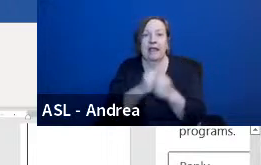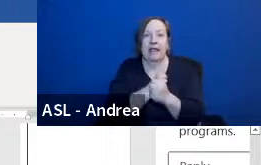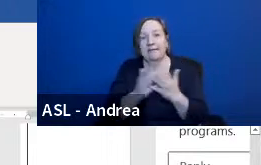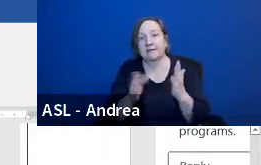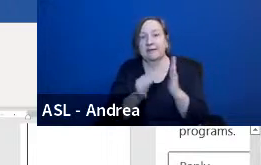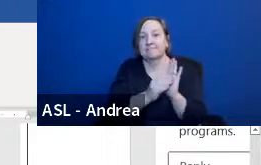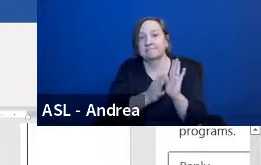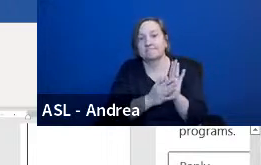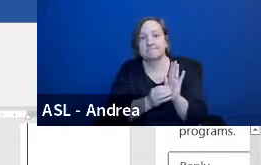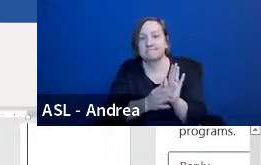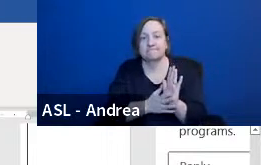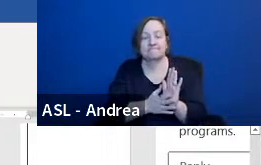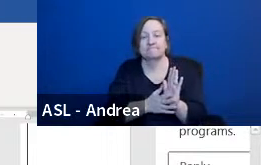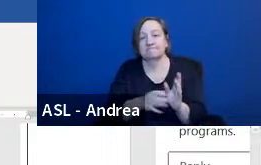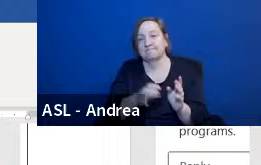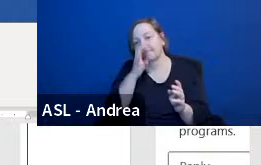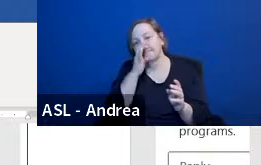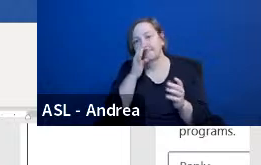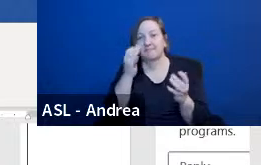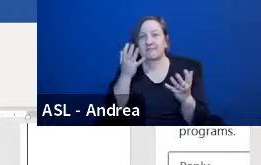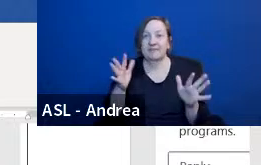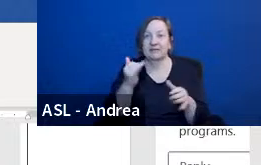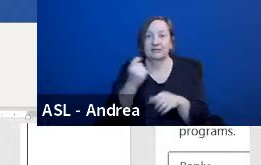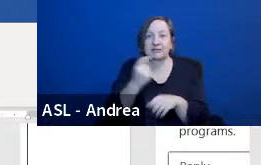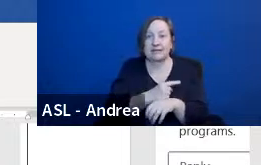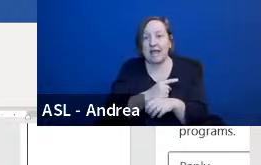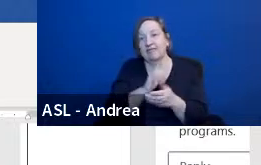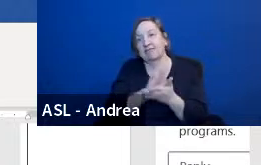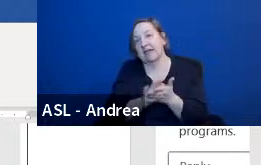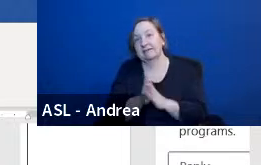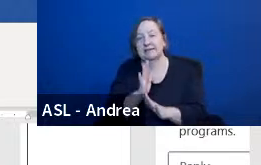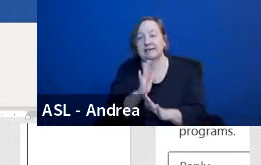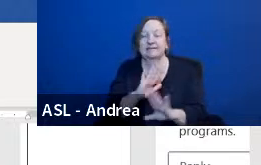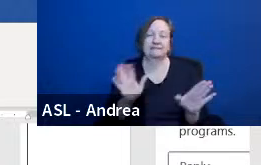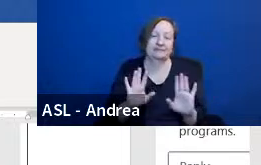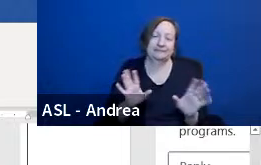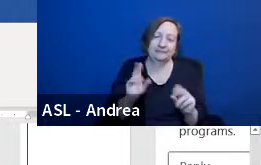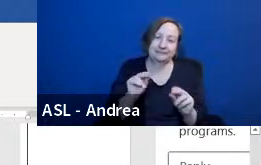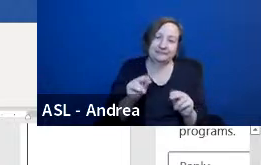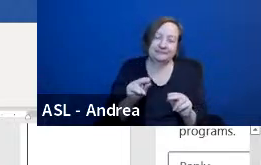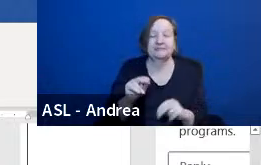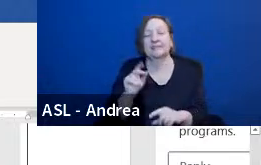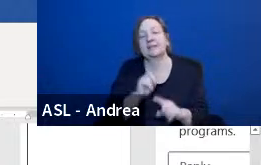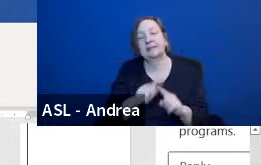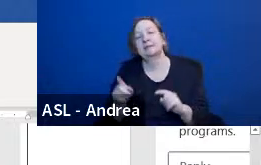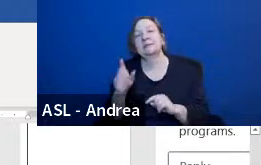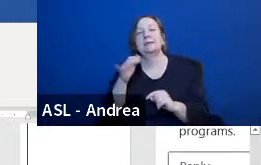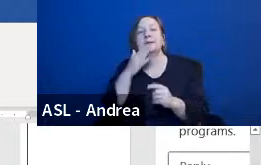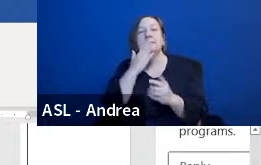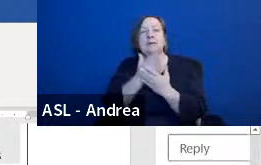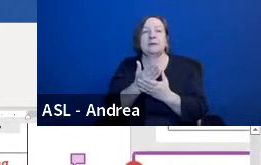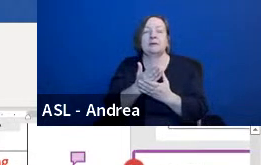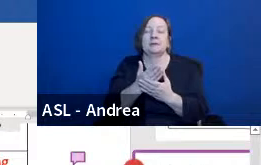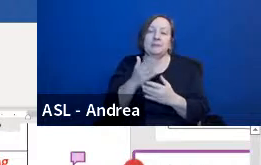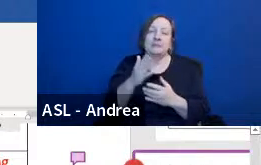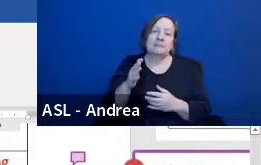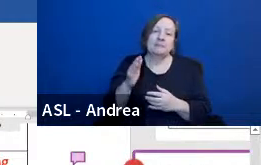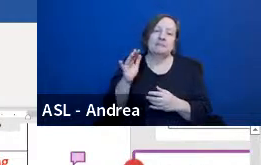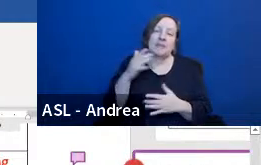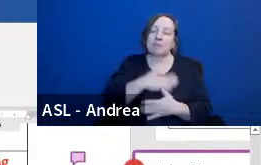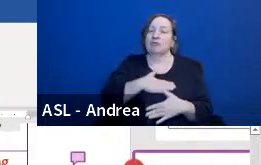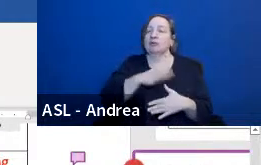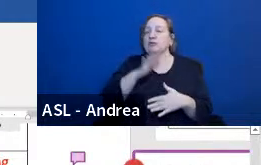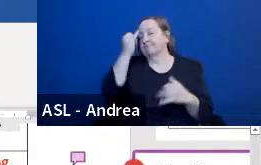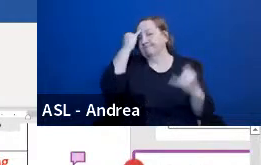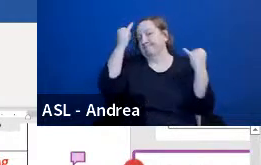that when we're done today, we're done with it all. So, but this is good. Appreciate the